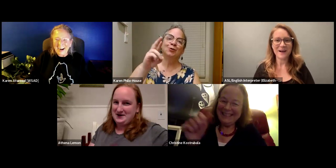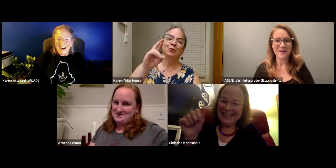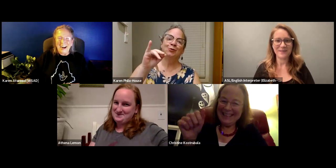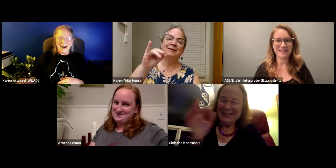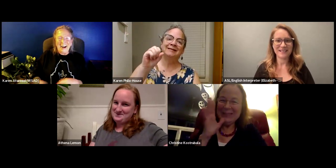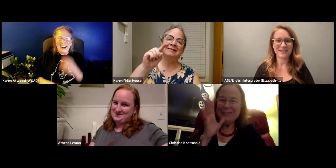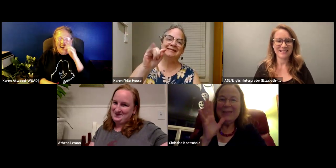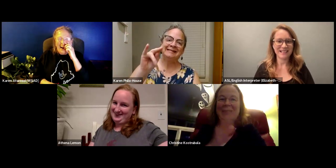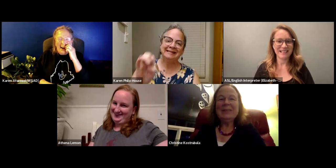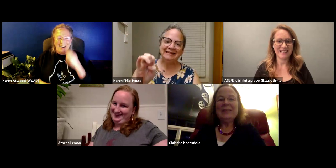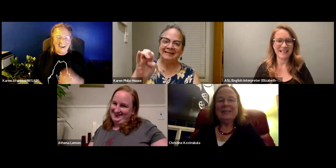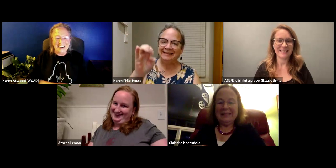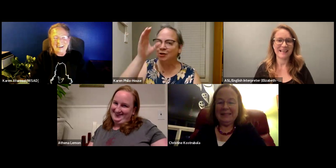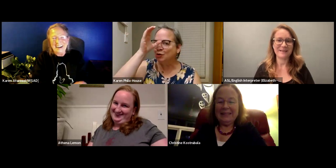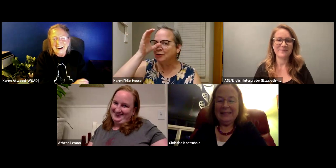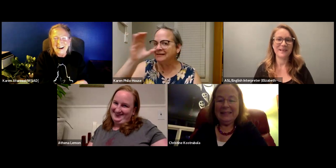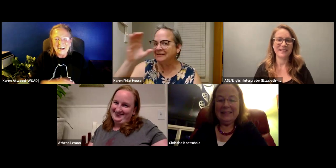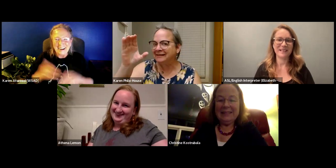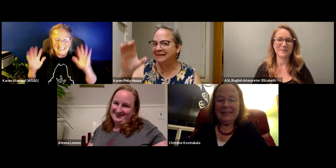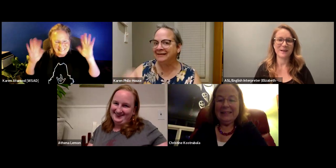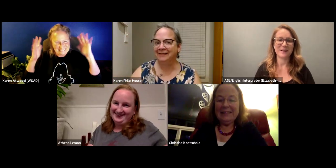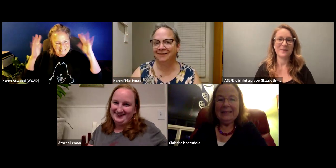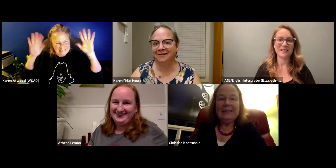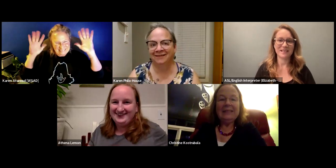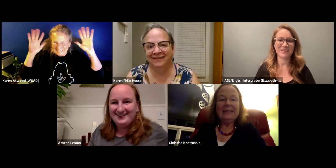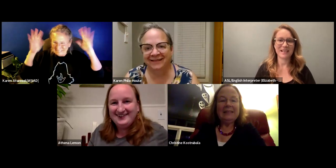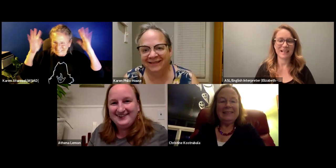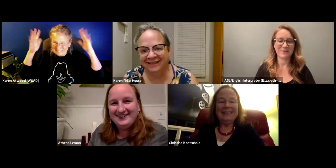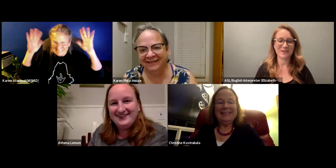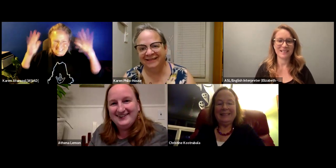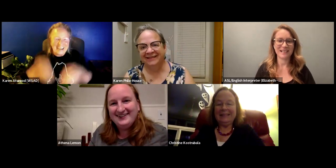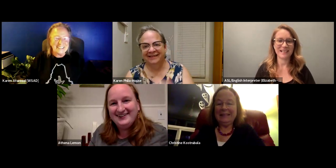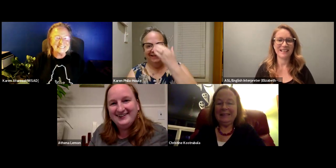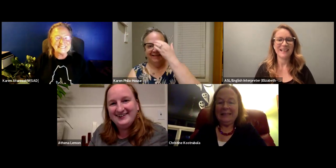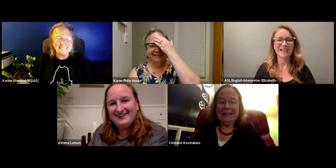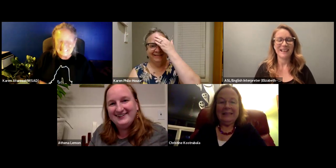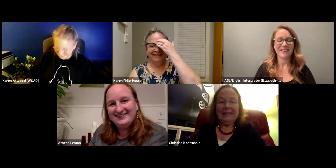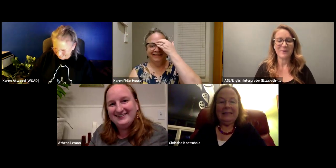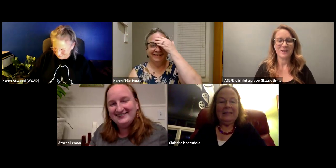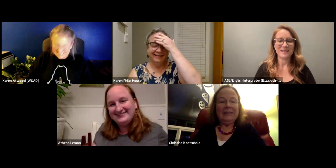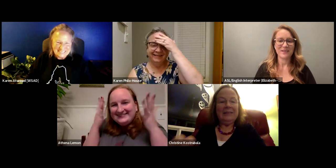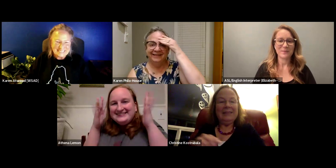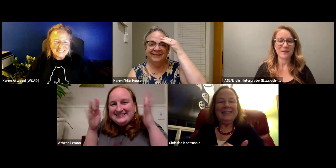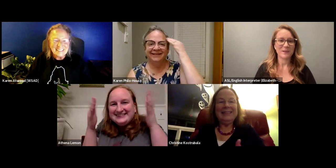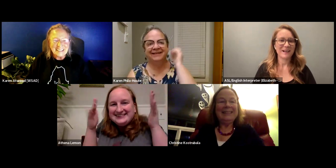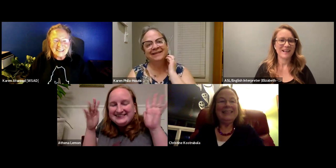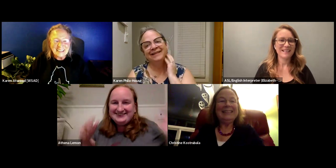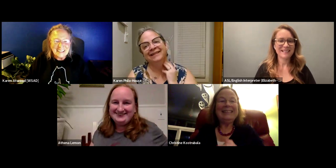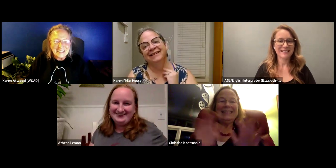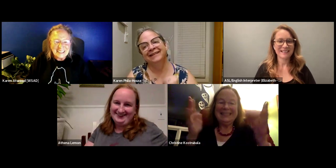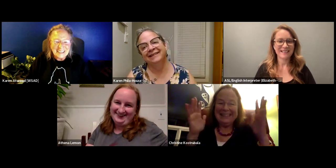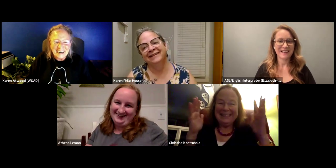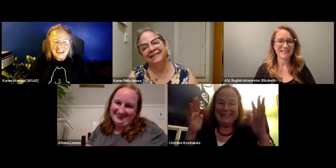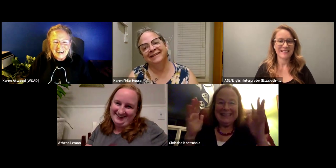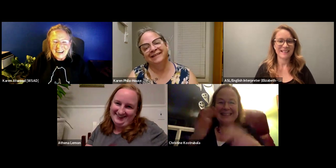that's your mom. This is Christine. Yes, I'm Athena's mom. This is your sign name, Christine. Karen Atwood is giving a big